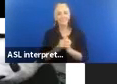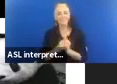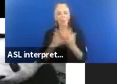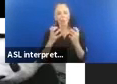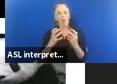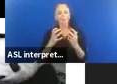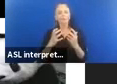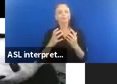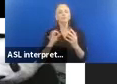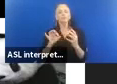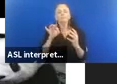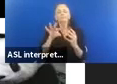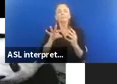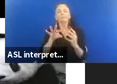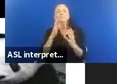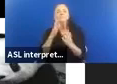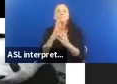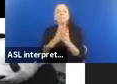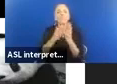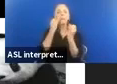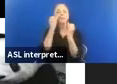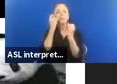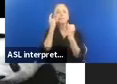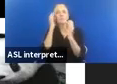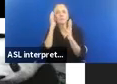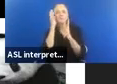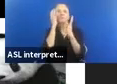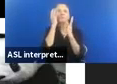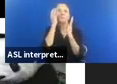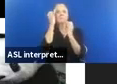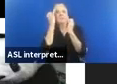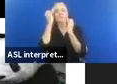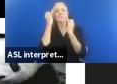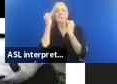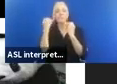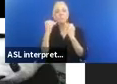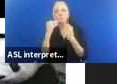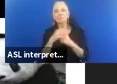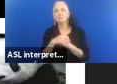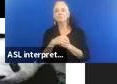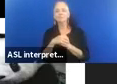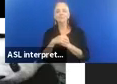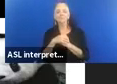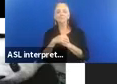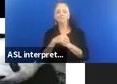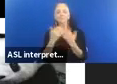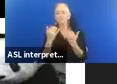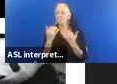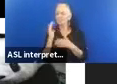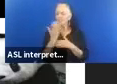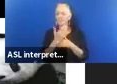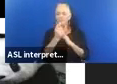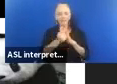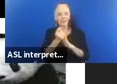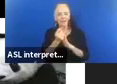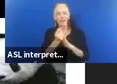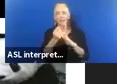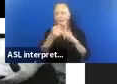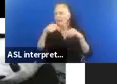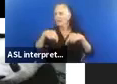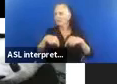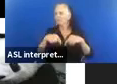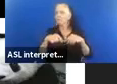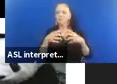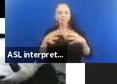imagination juices flowing on just embracing the sheer complexity of this time and this place and this planet that